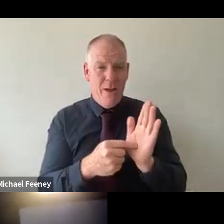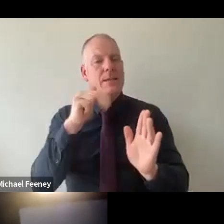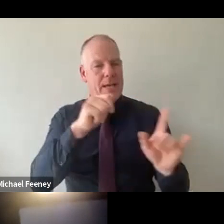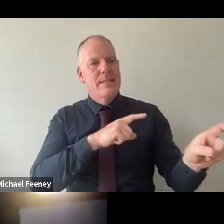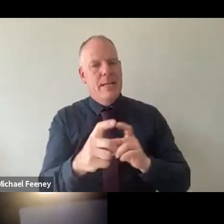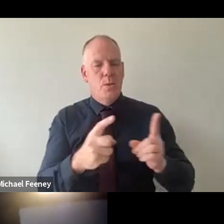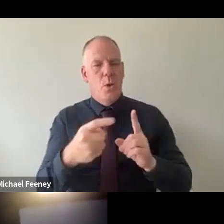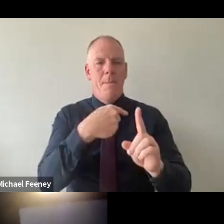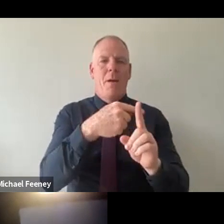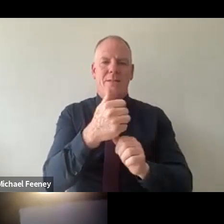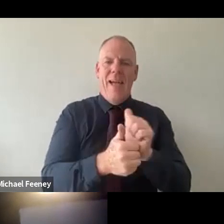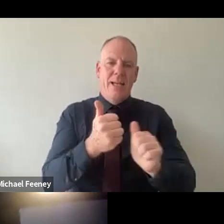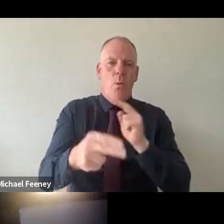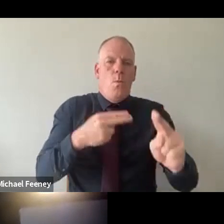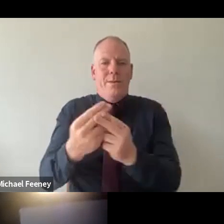a positive action measure.